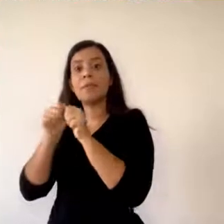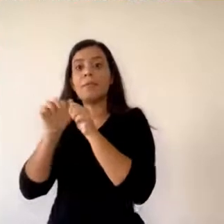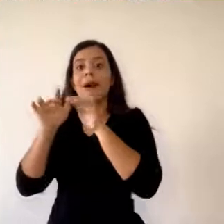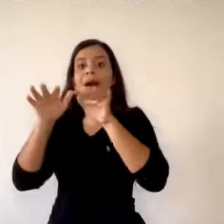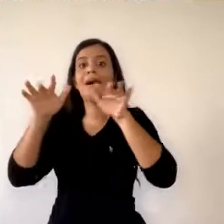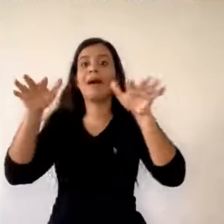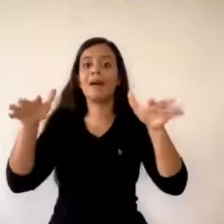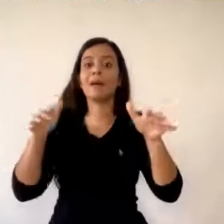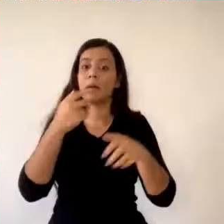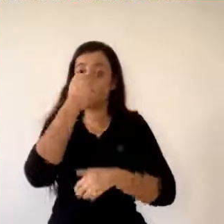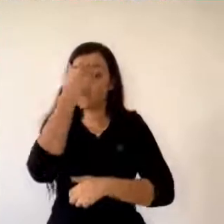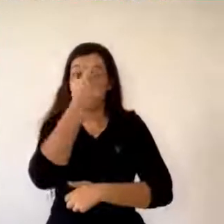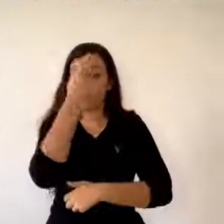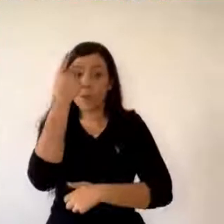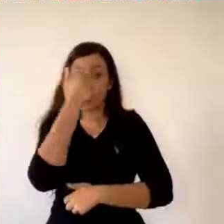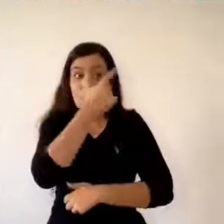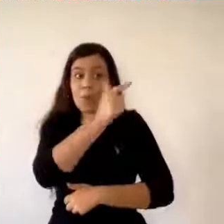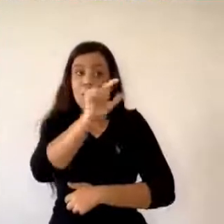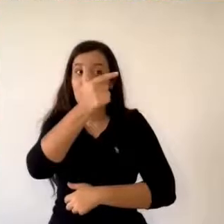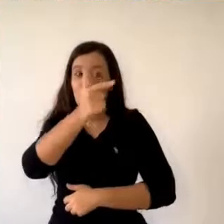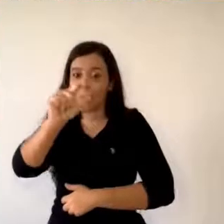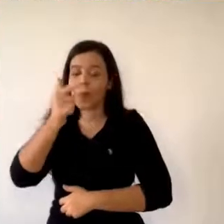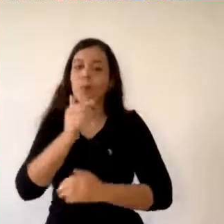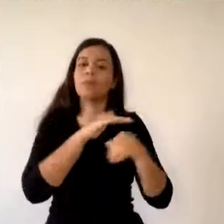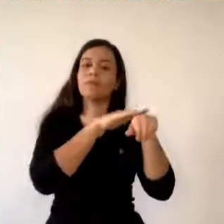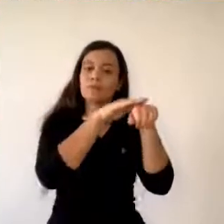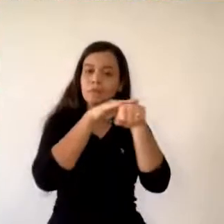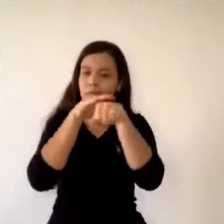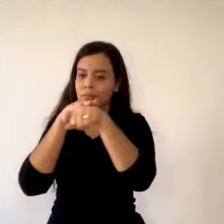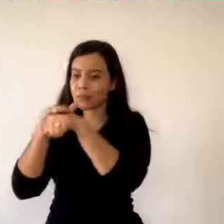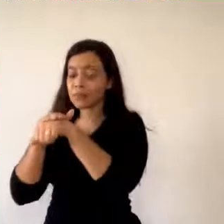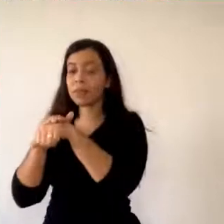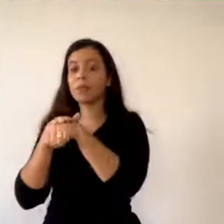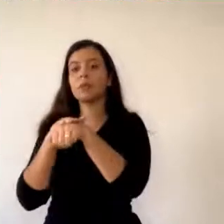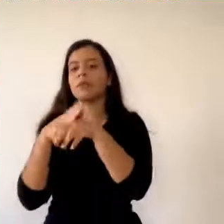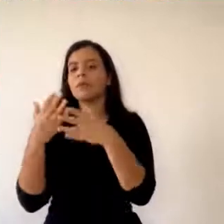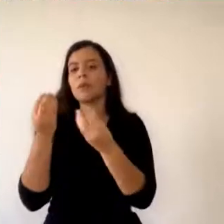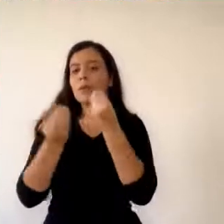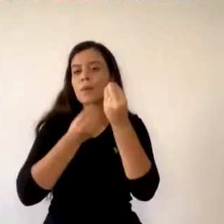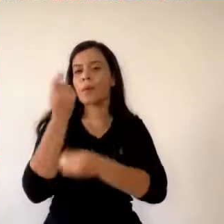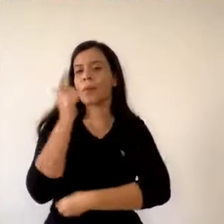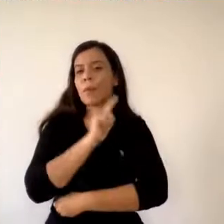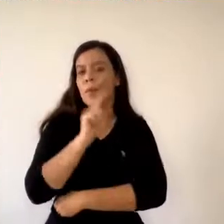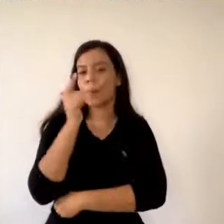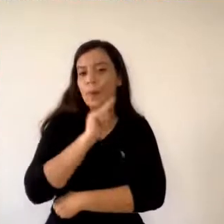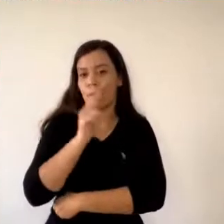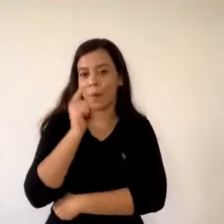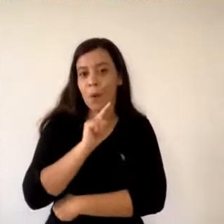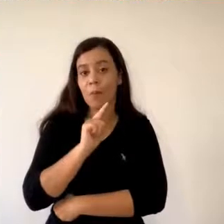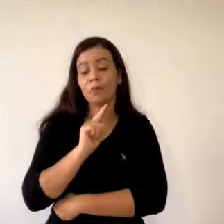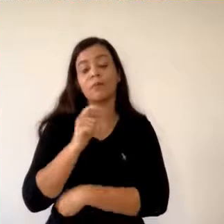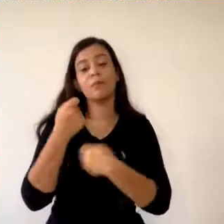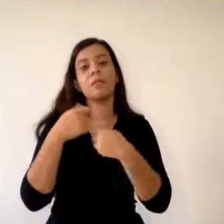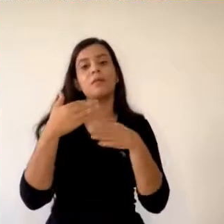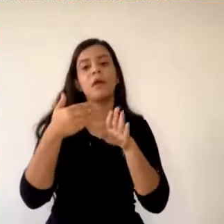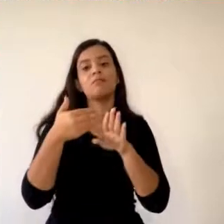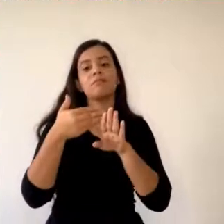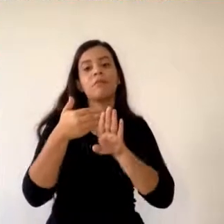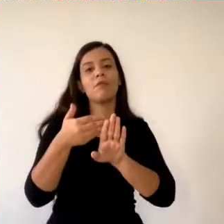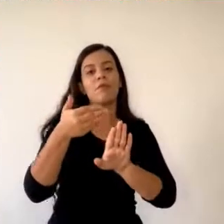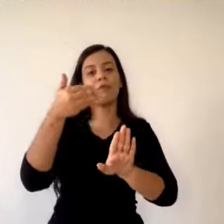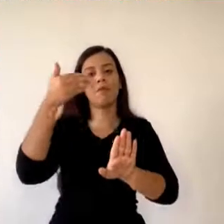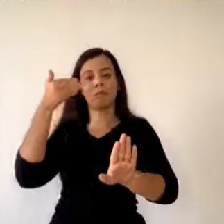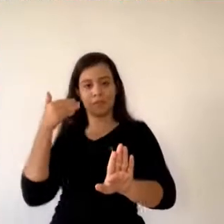much. We need to talk to people who think differently from us. And in order to do that, we have to take a step back